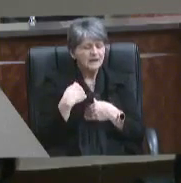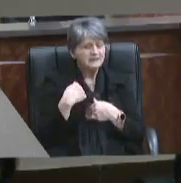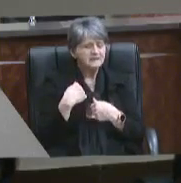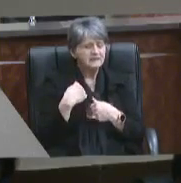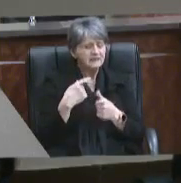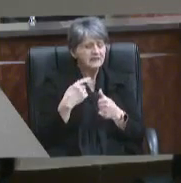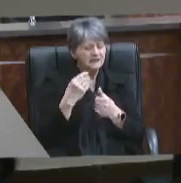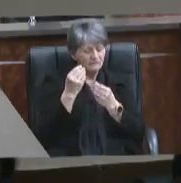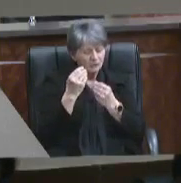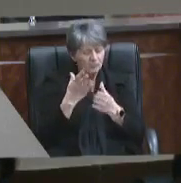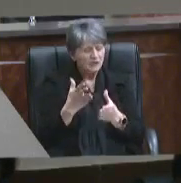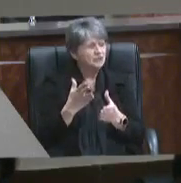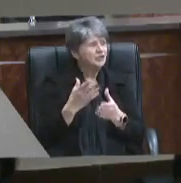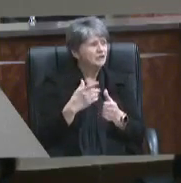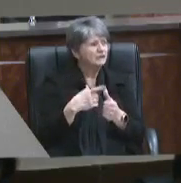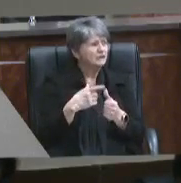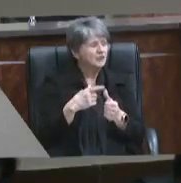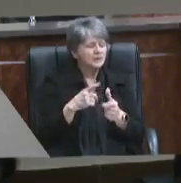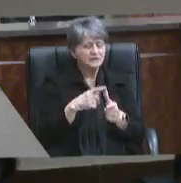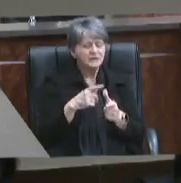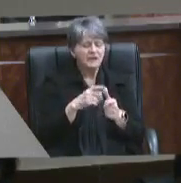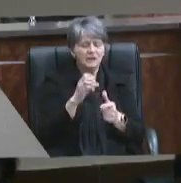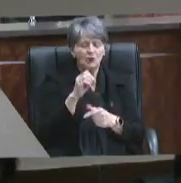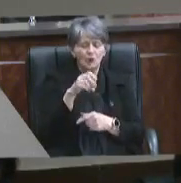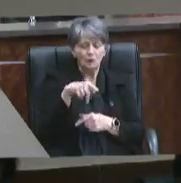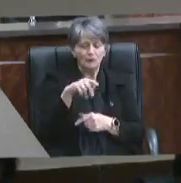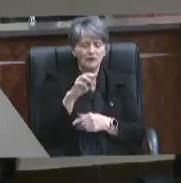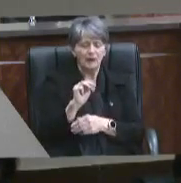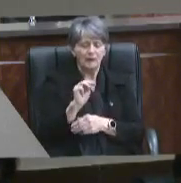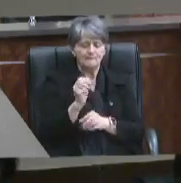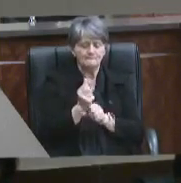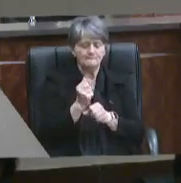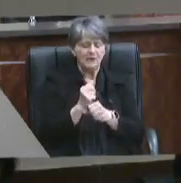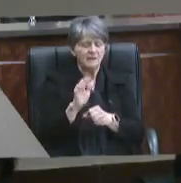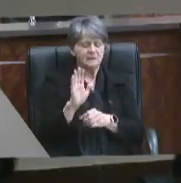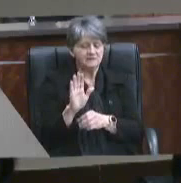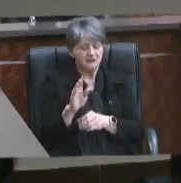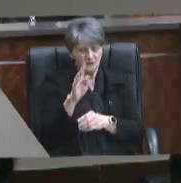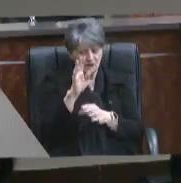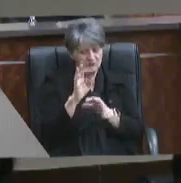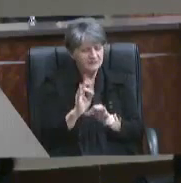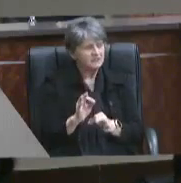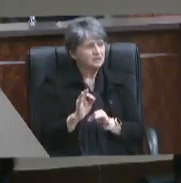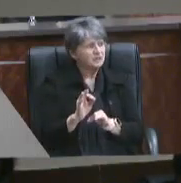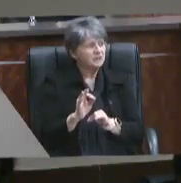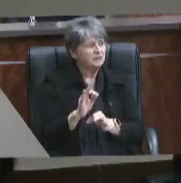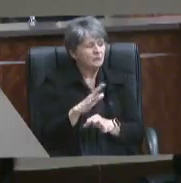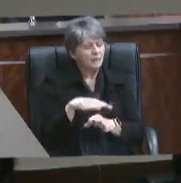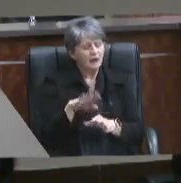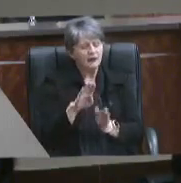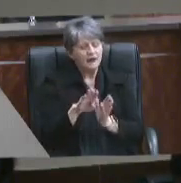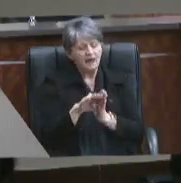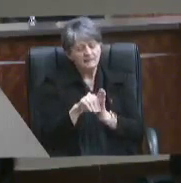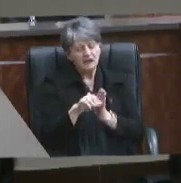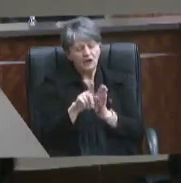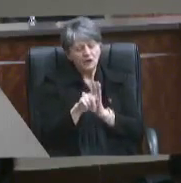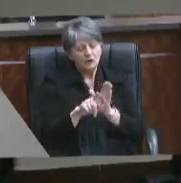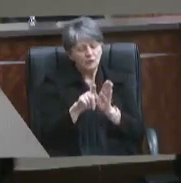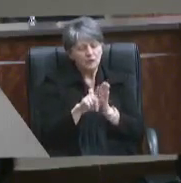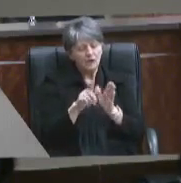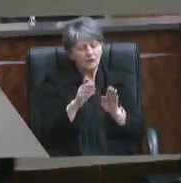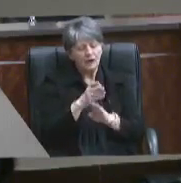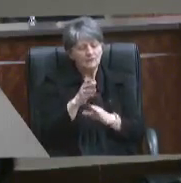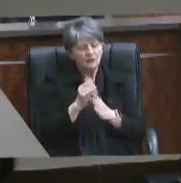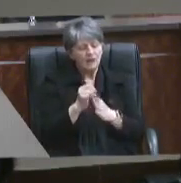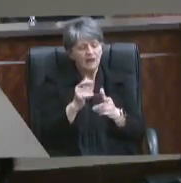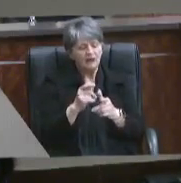firsthand. And then OPM would make its decision probably within half an hour to an hour of that call, relay it to